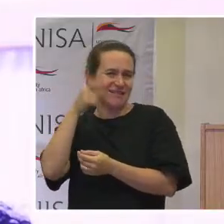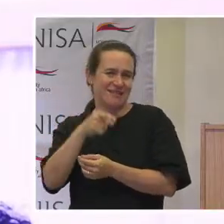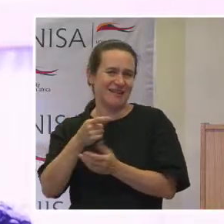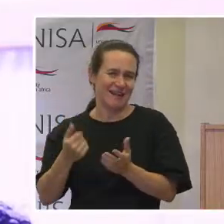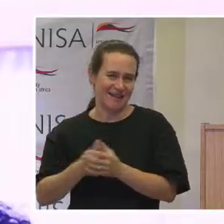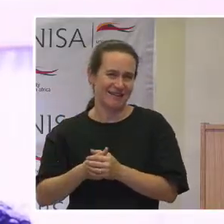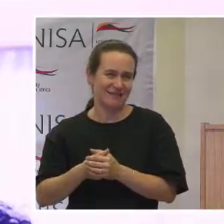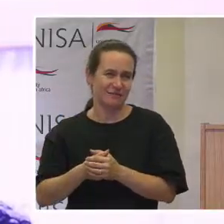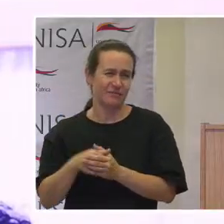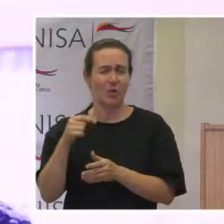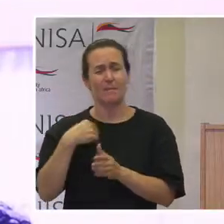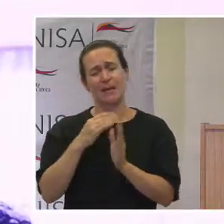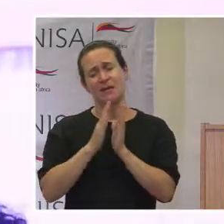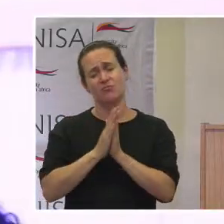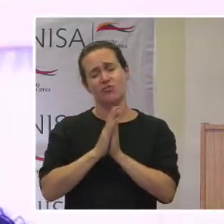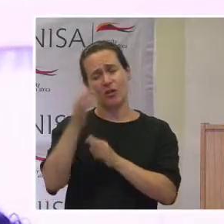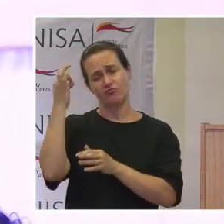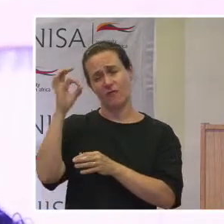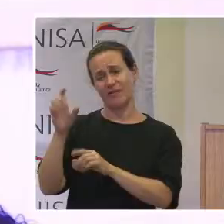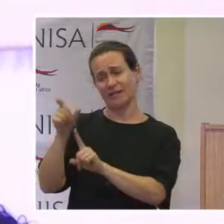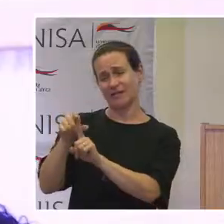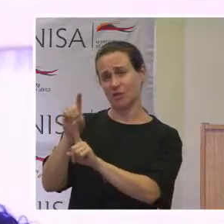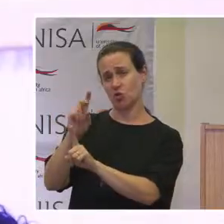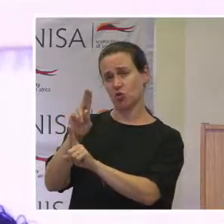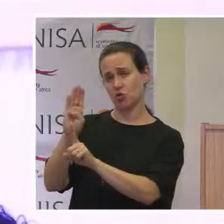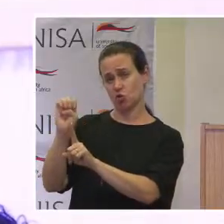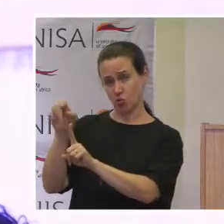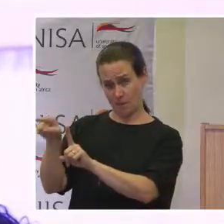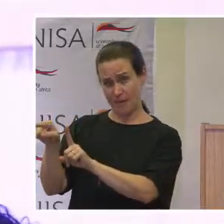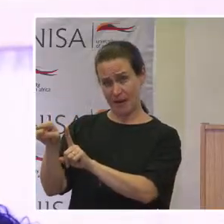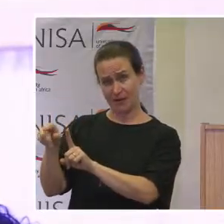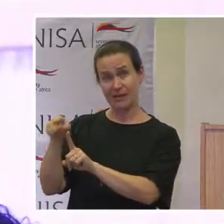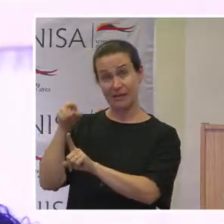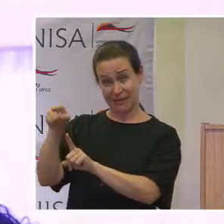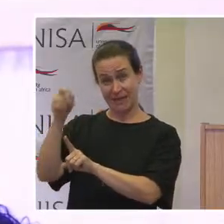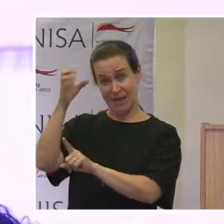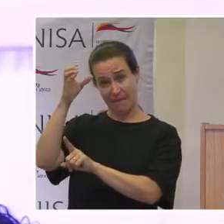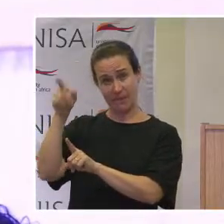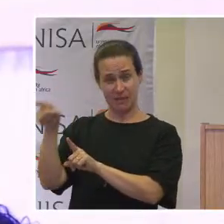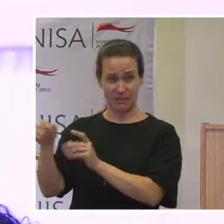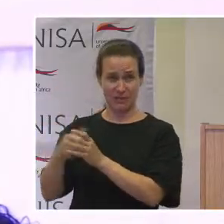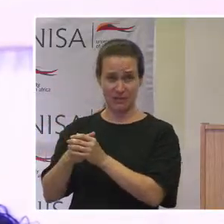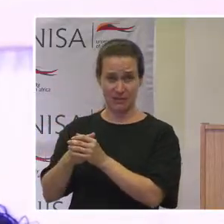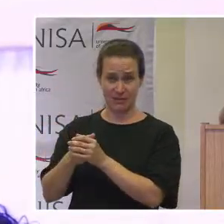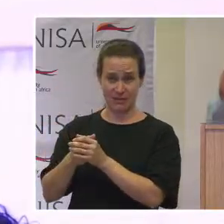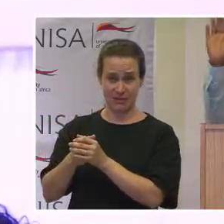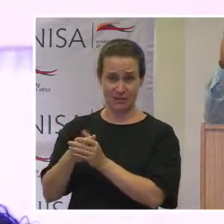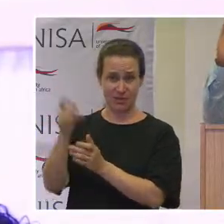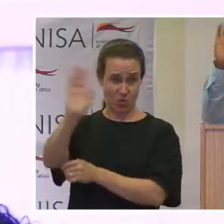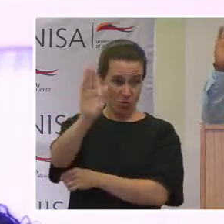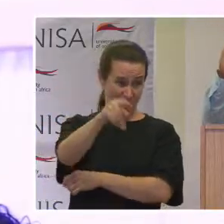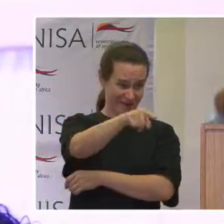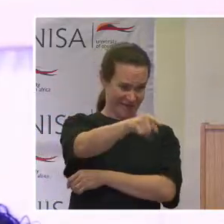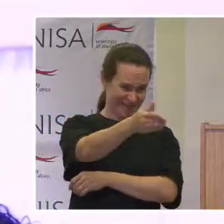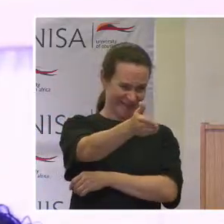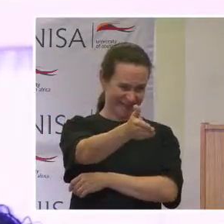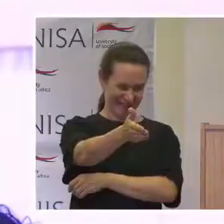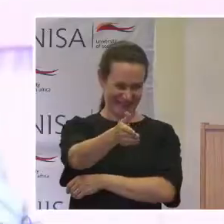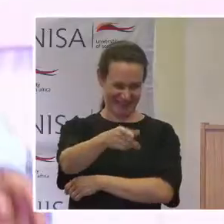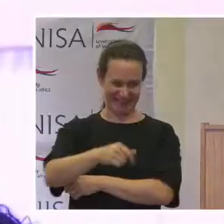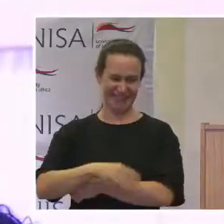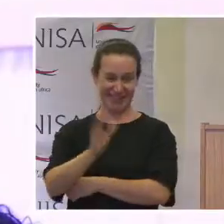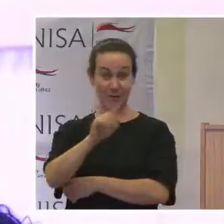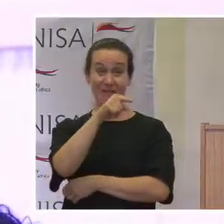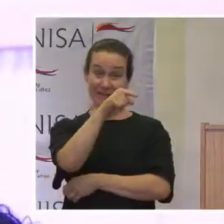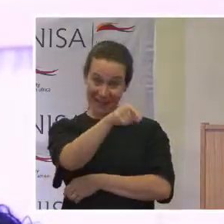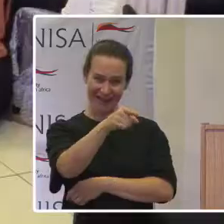I pray that Professor Dube, who's also a captain, Prof, please wave. Just wave for the people.